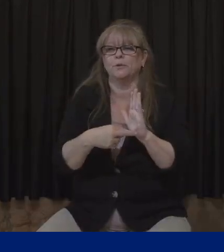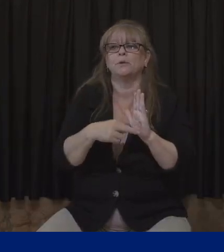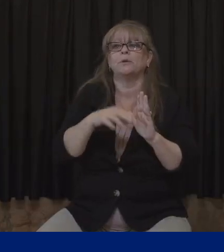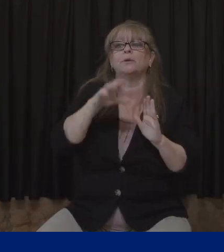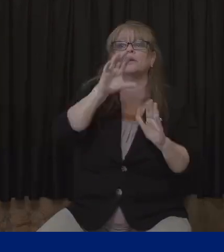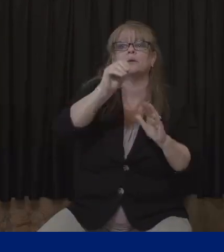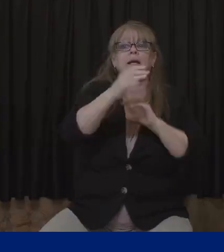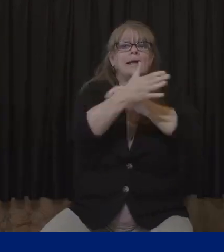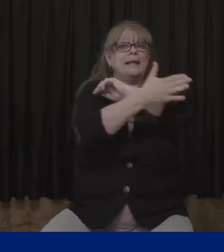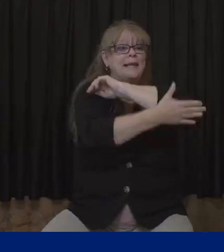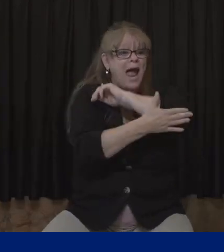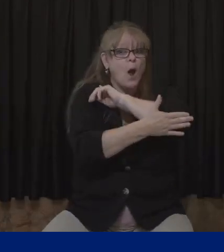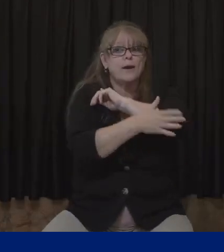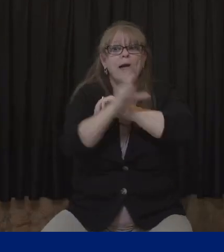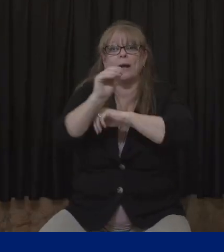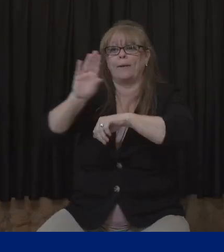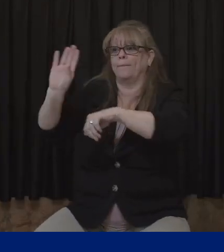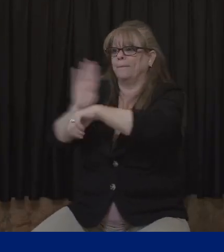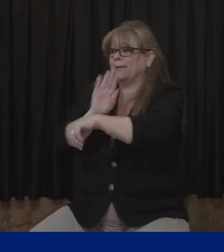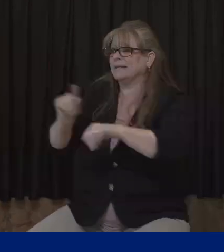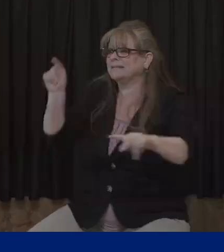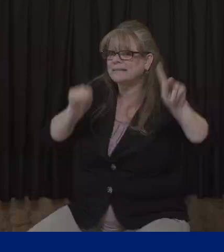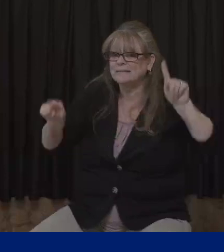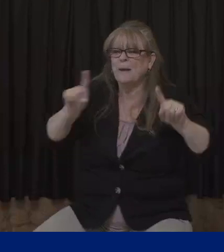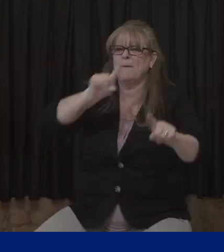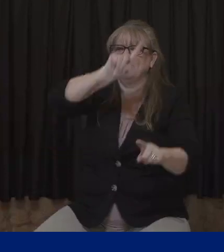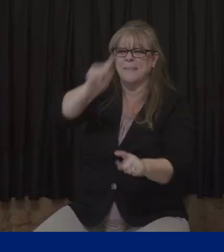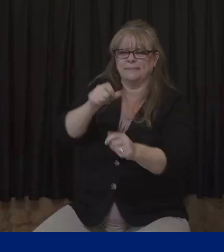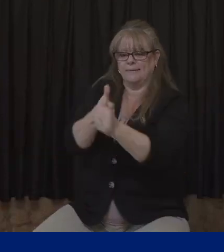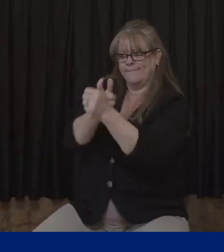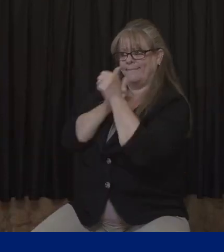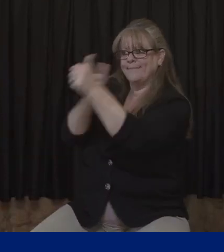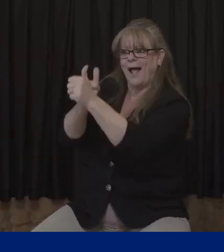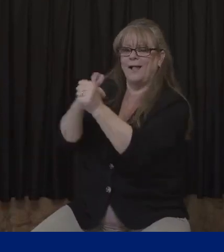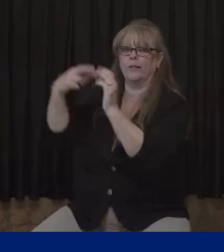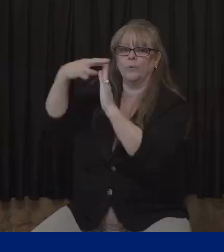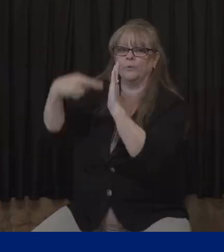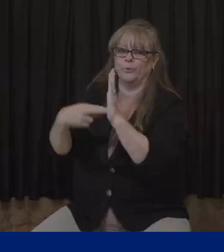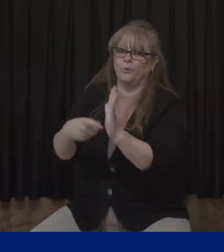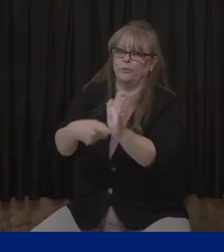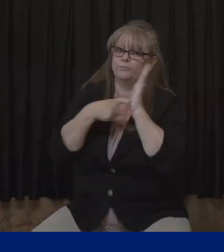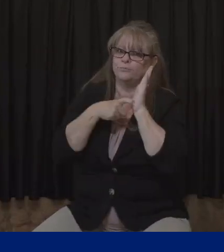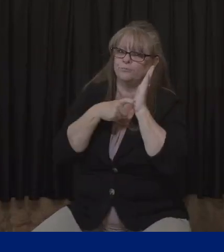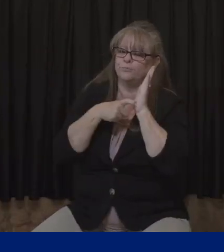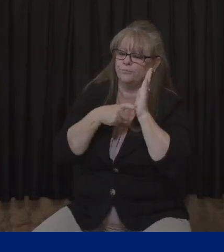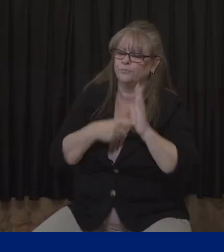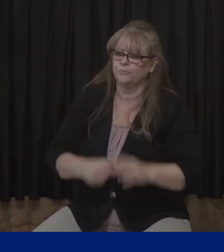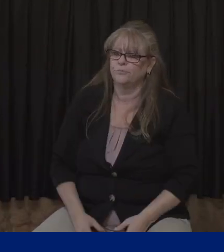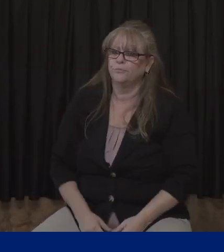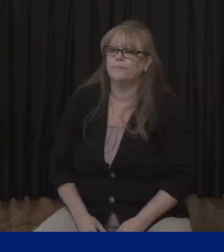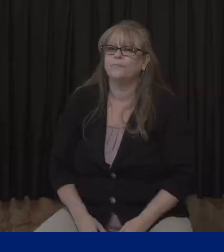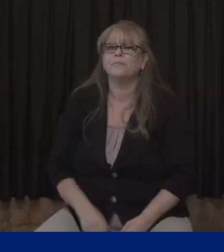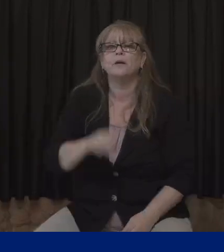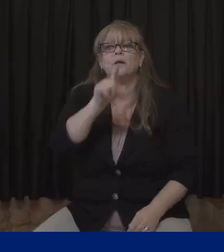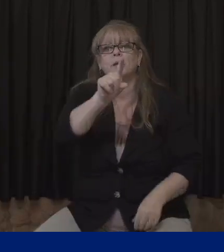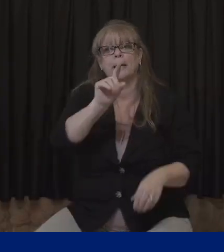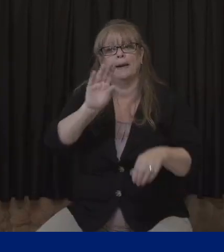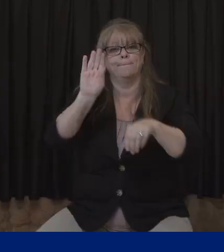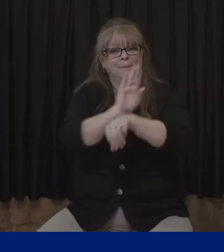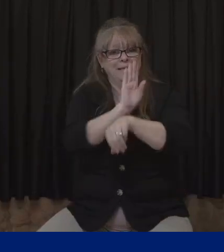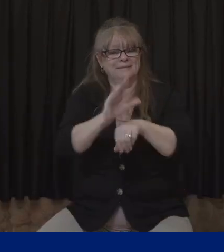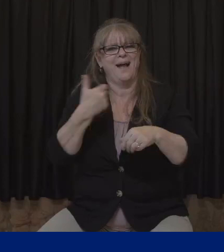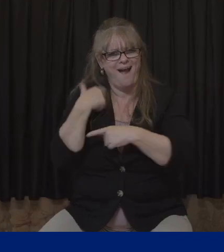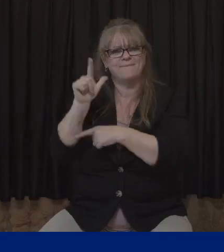public health guidance for businesses, to put this in perspective. They always have laws and orders that they need to do. They just have more